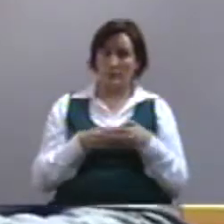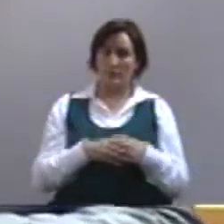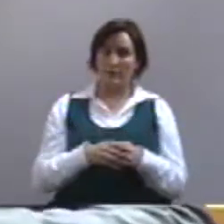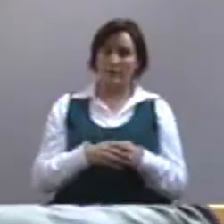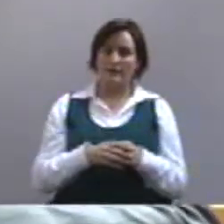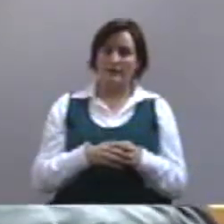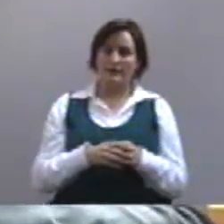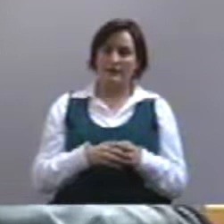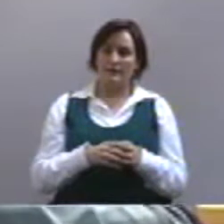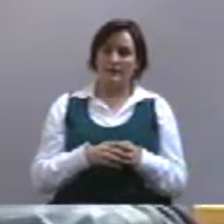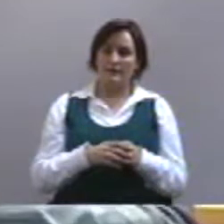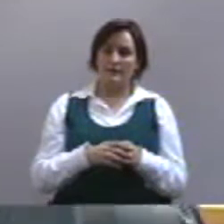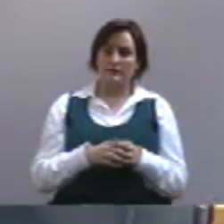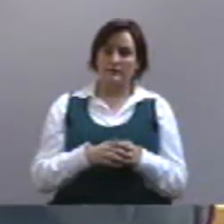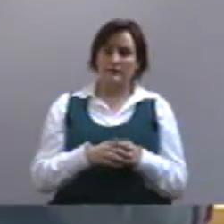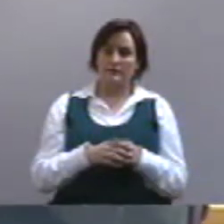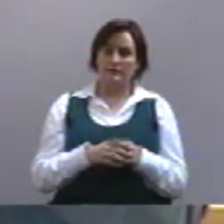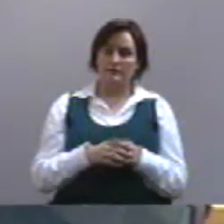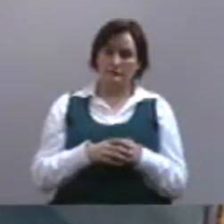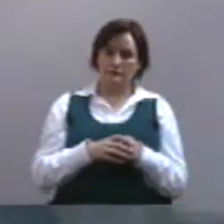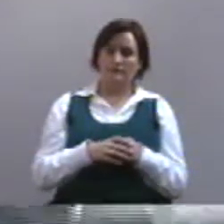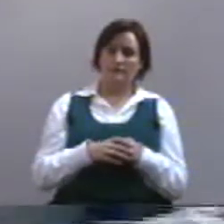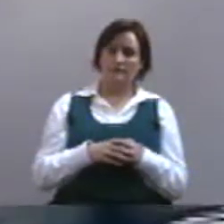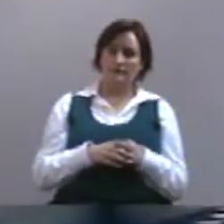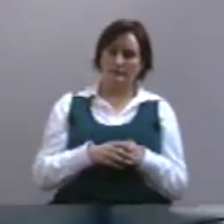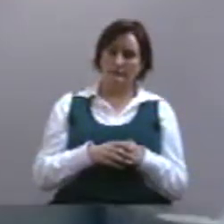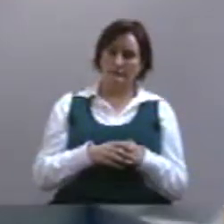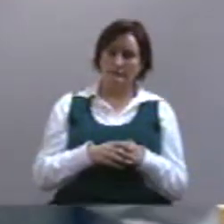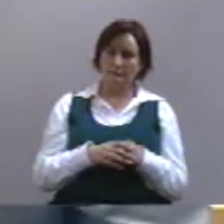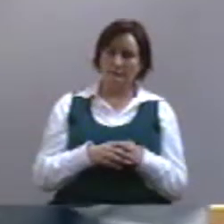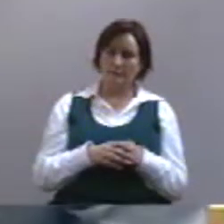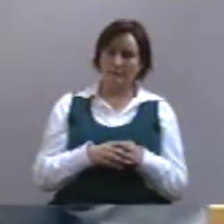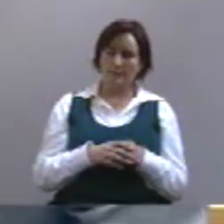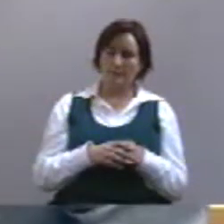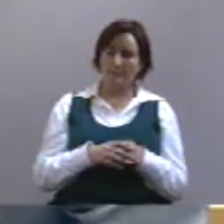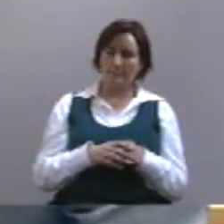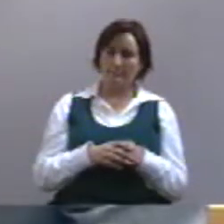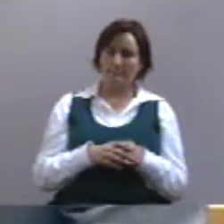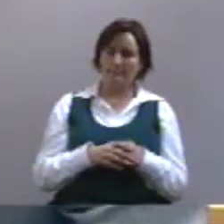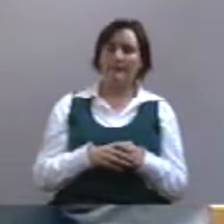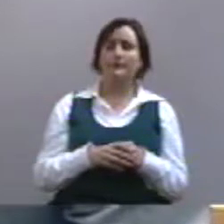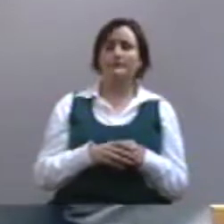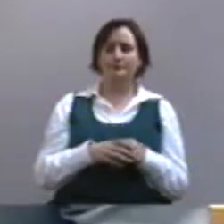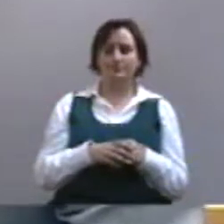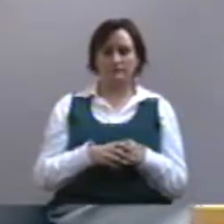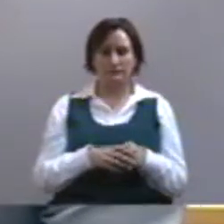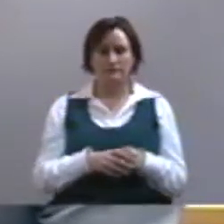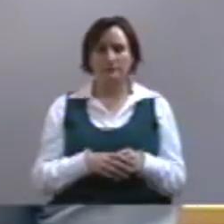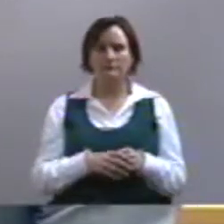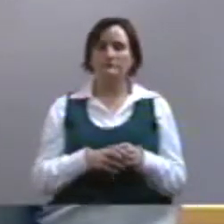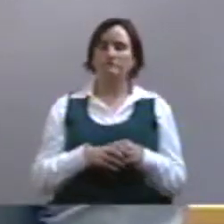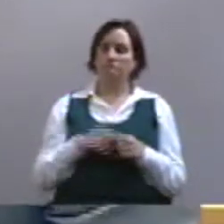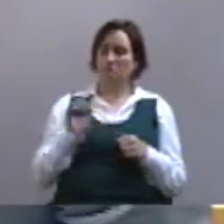We share the sentiment we are raising, particularly about the police